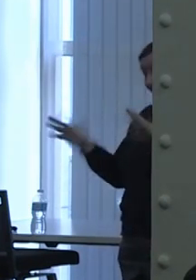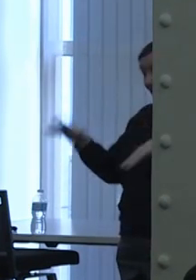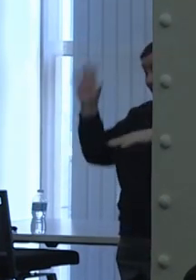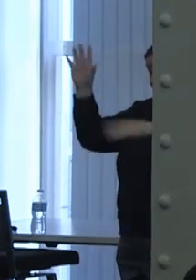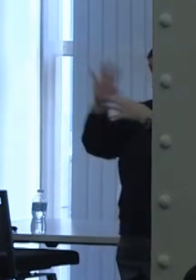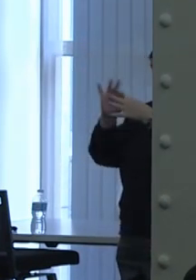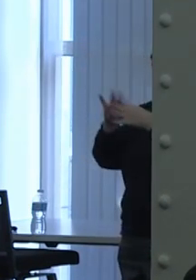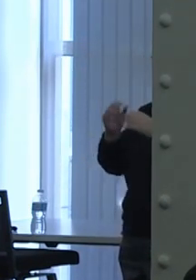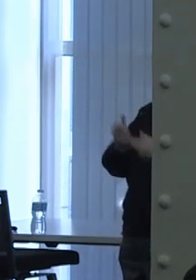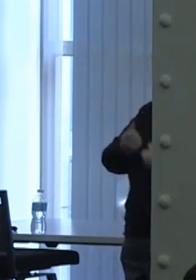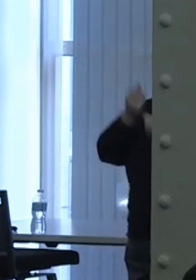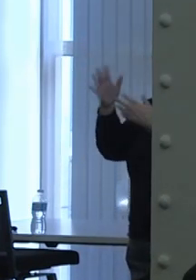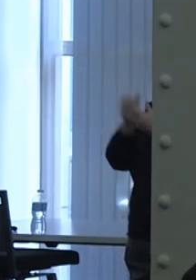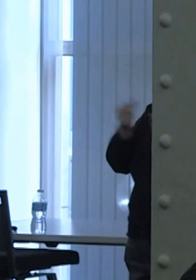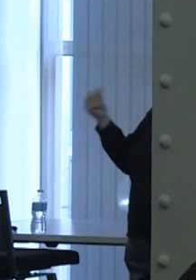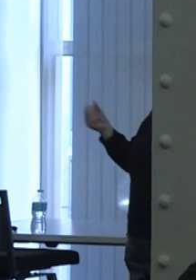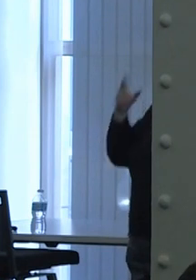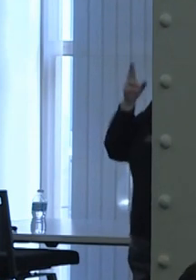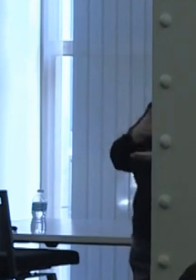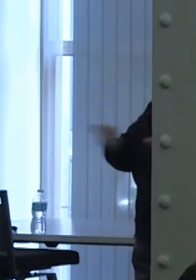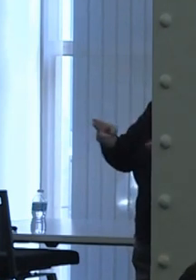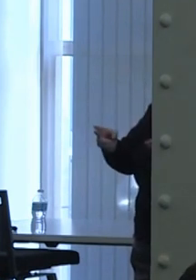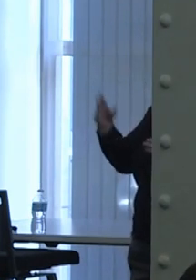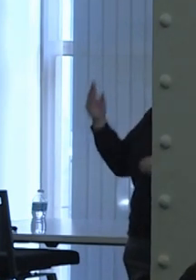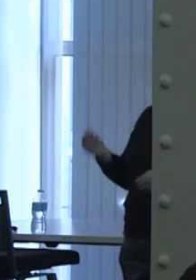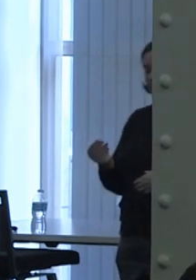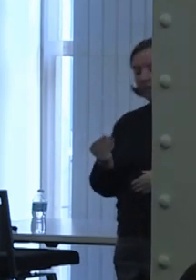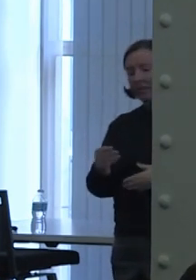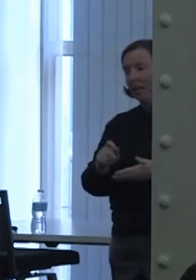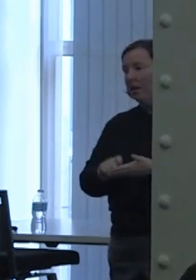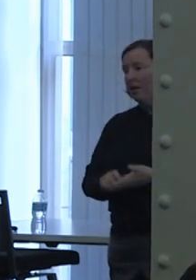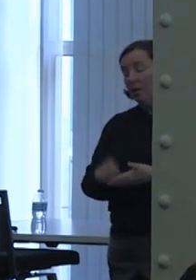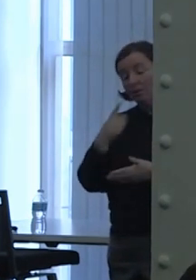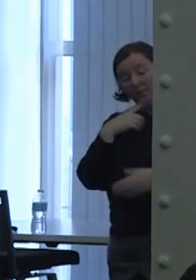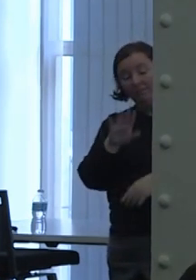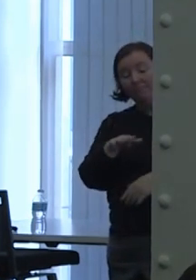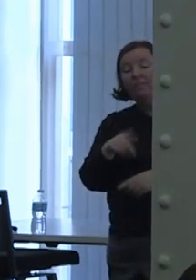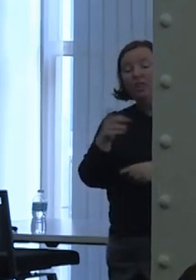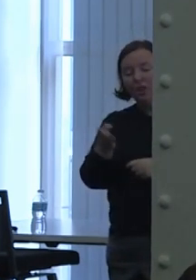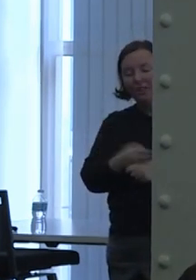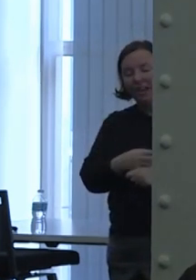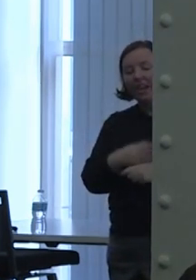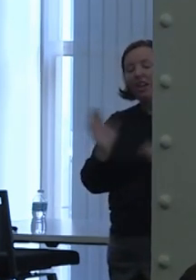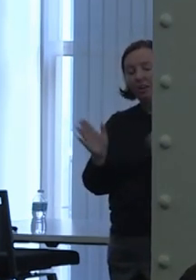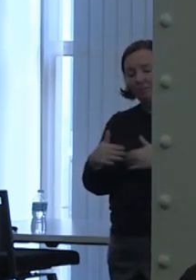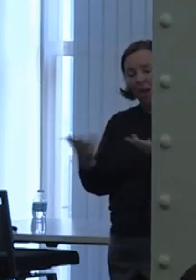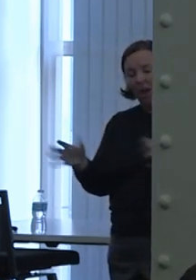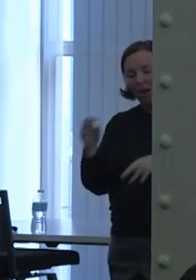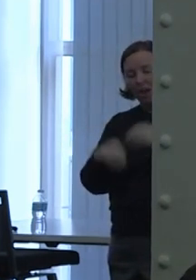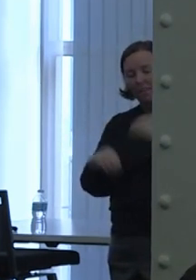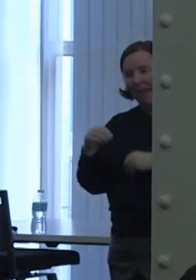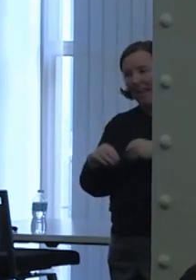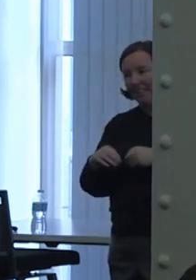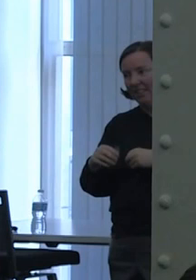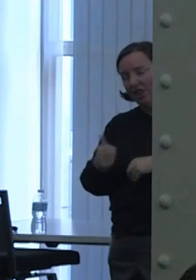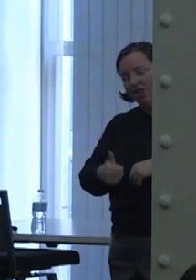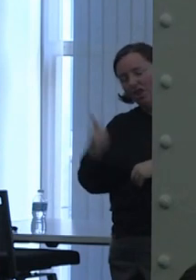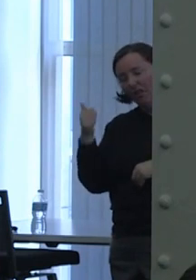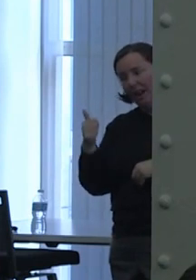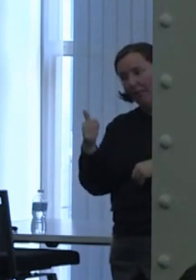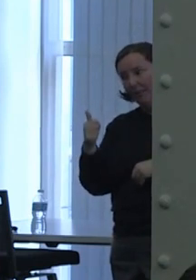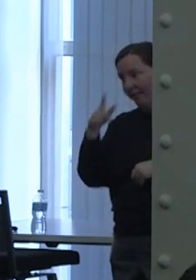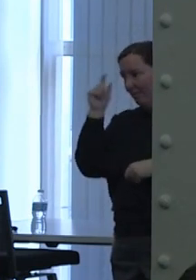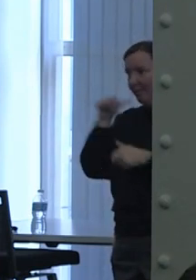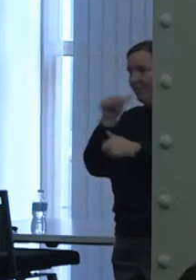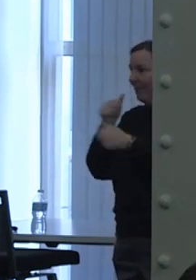out. And so Justin went to the men's room, and there he ended up encountering Congressman Owens. And that was the